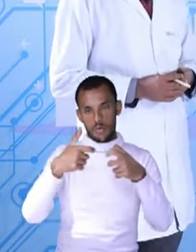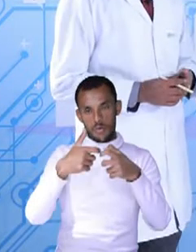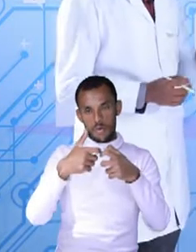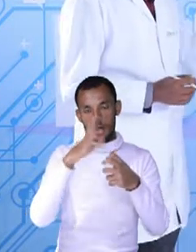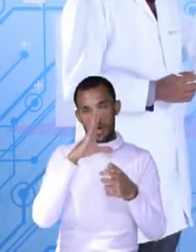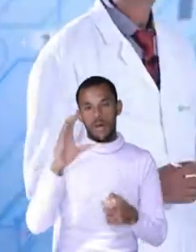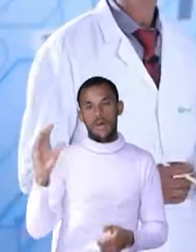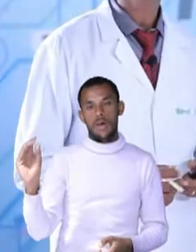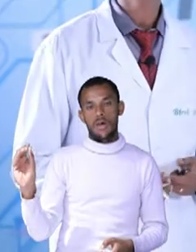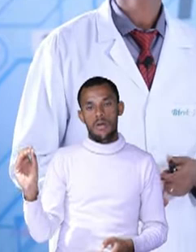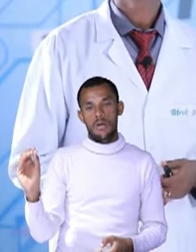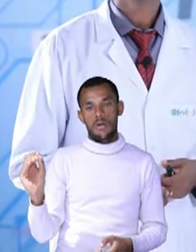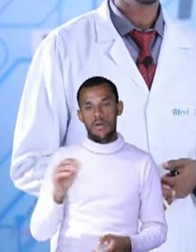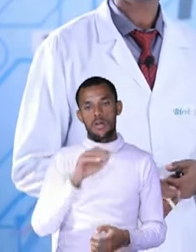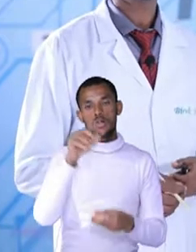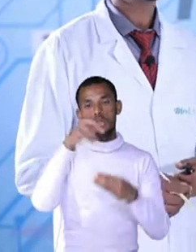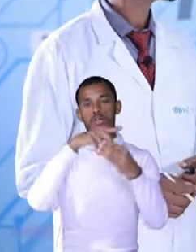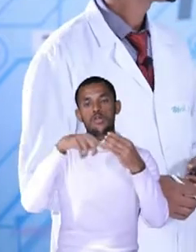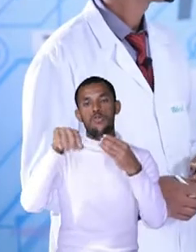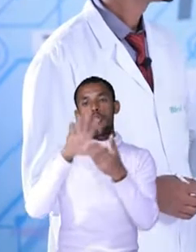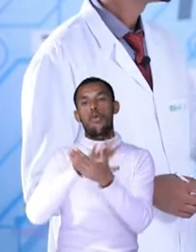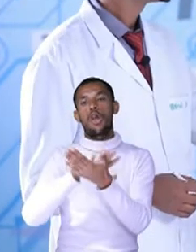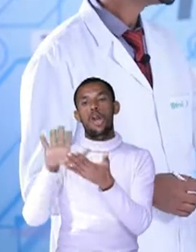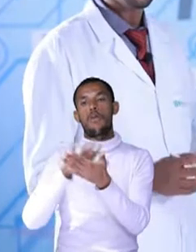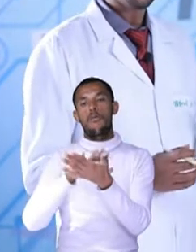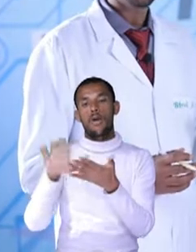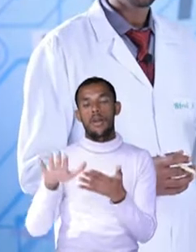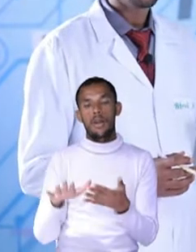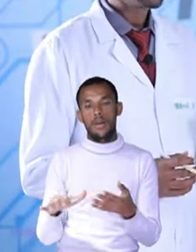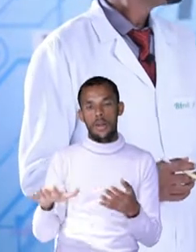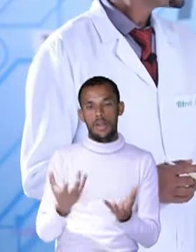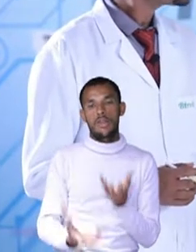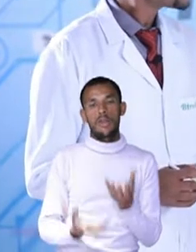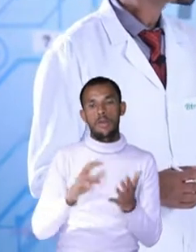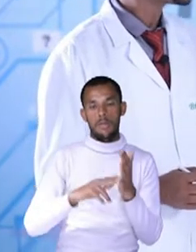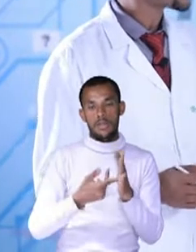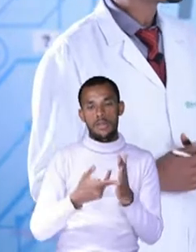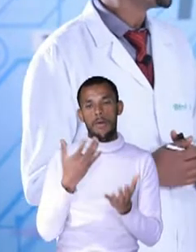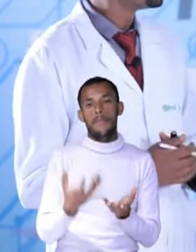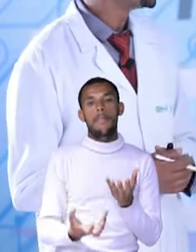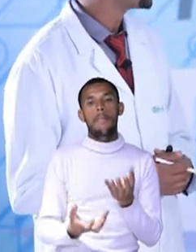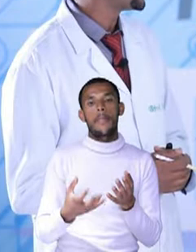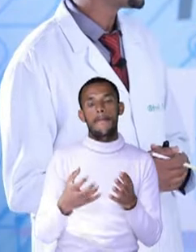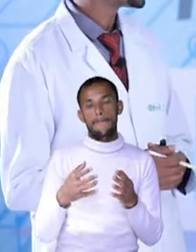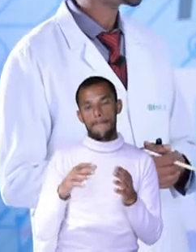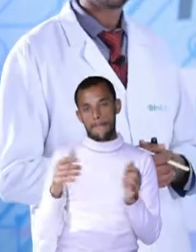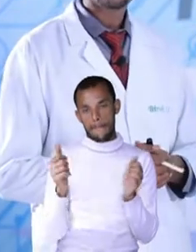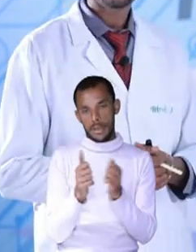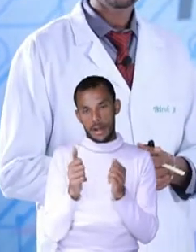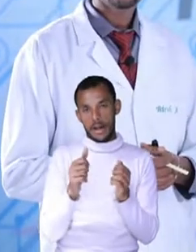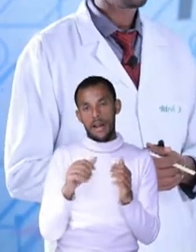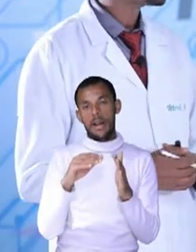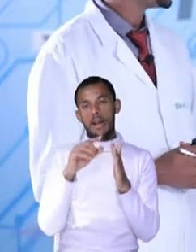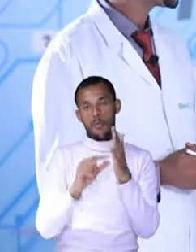electrolysis, and zone refining. Distillation, metals that have low boiling points such